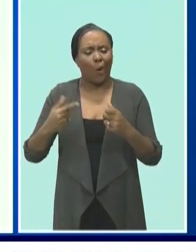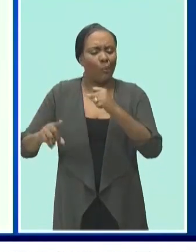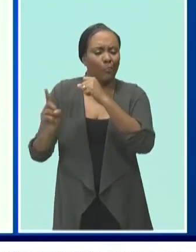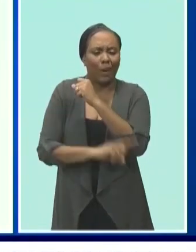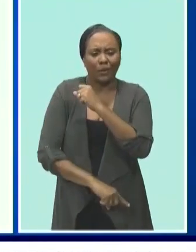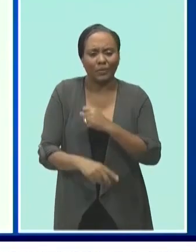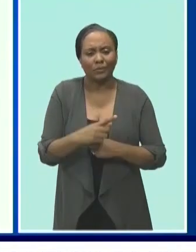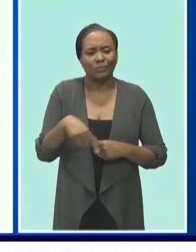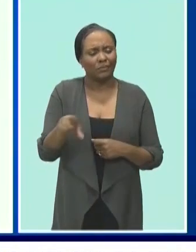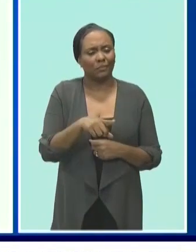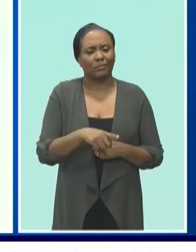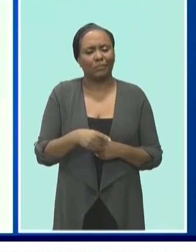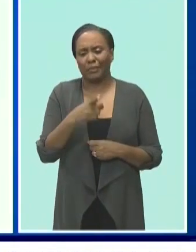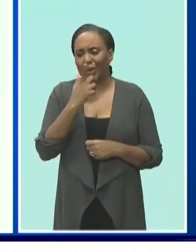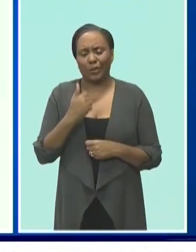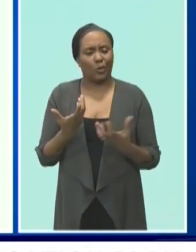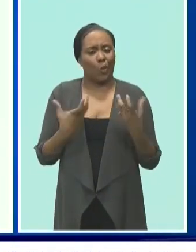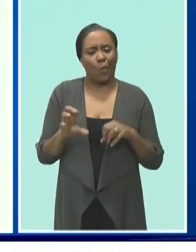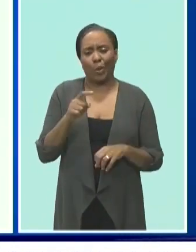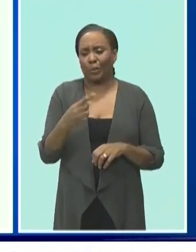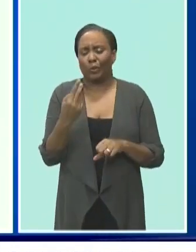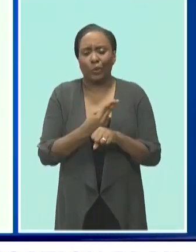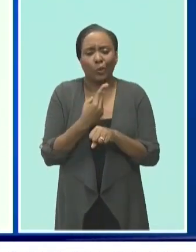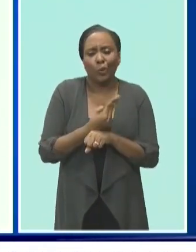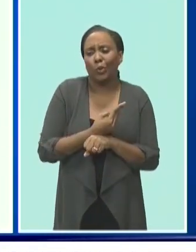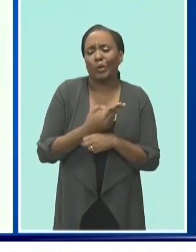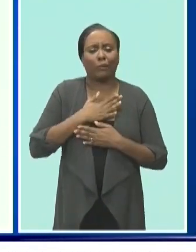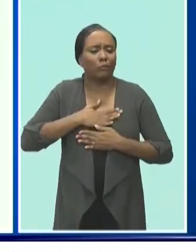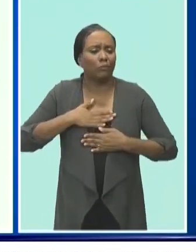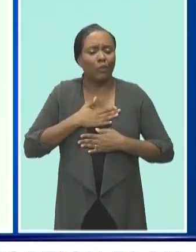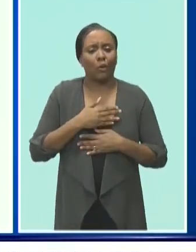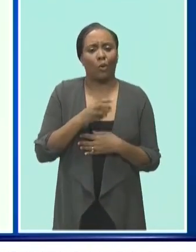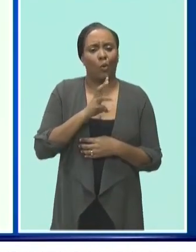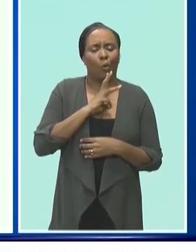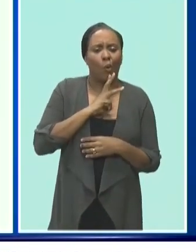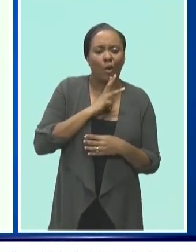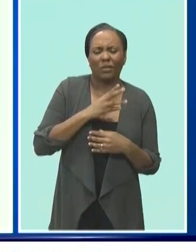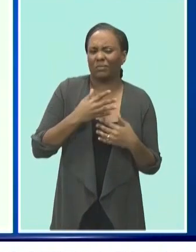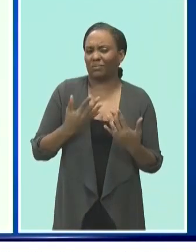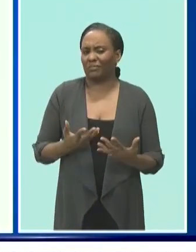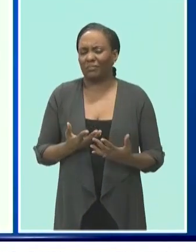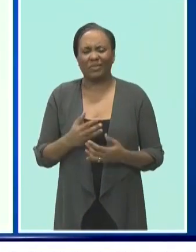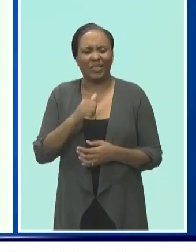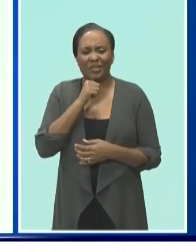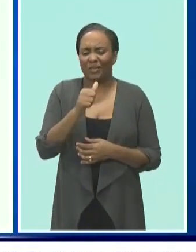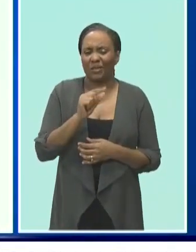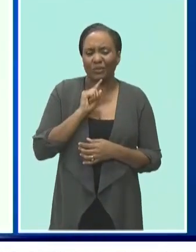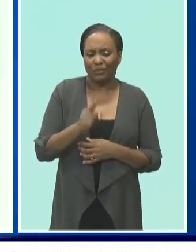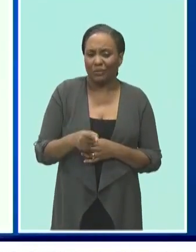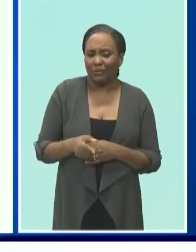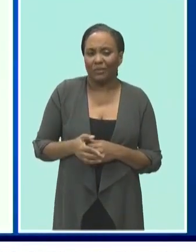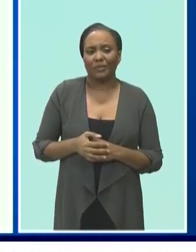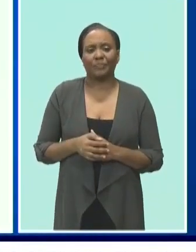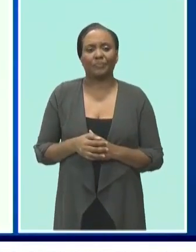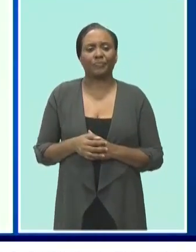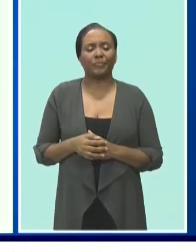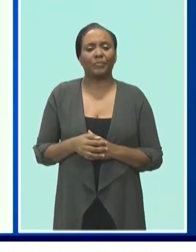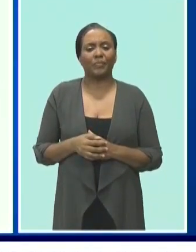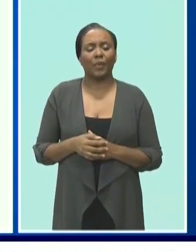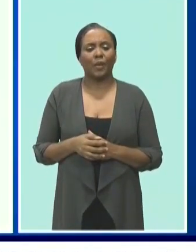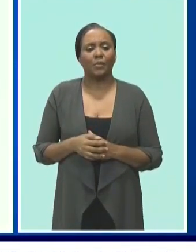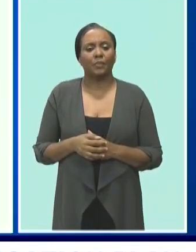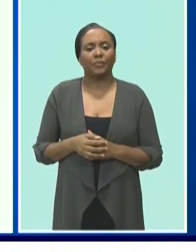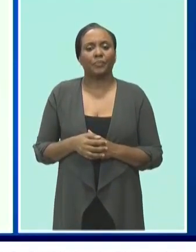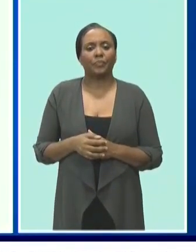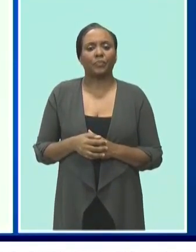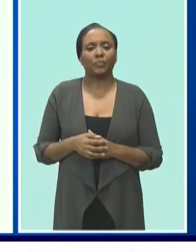that limit the way that they can enjoy water or conduct business as usual. But it's not that. When we get